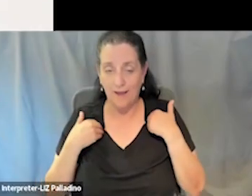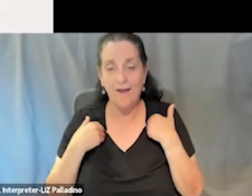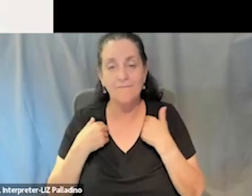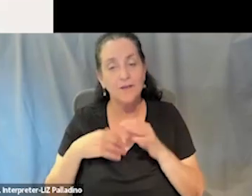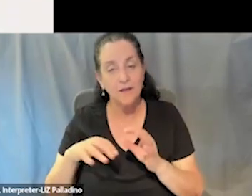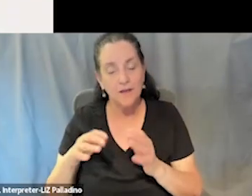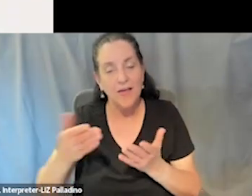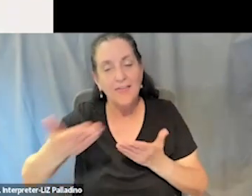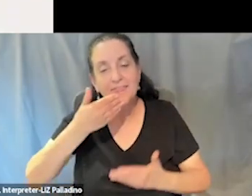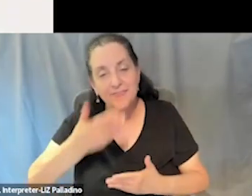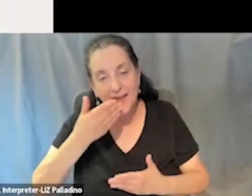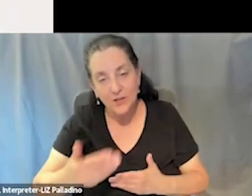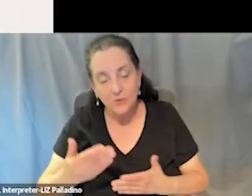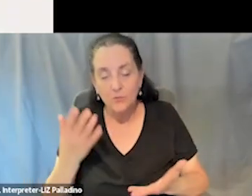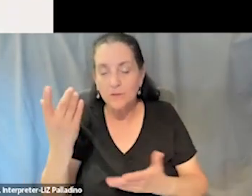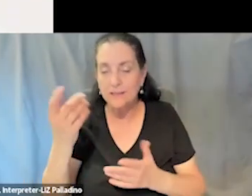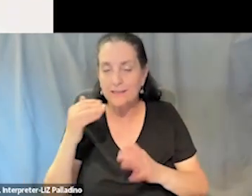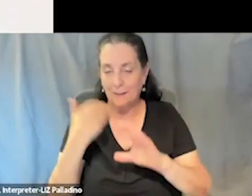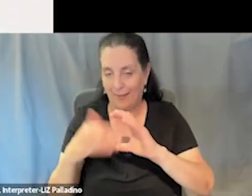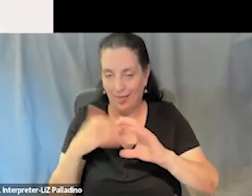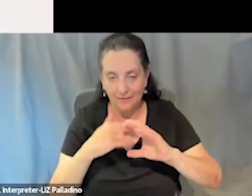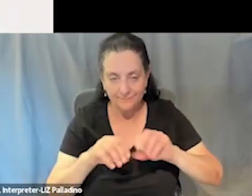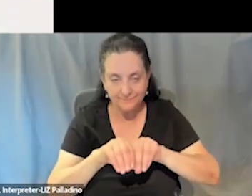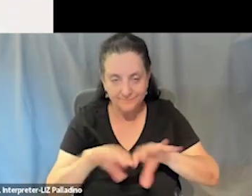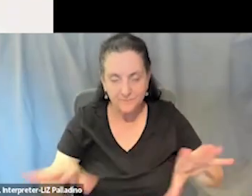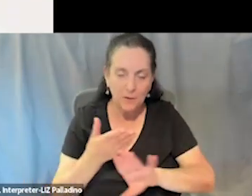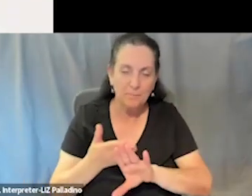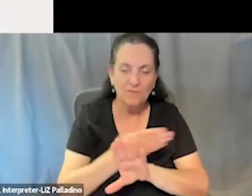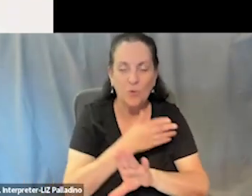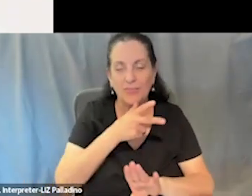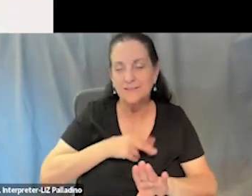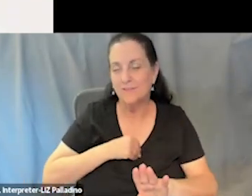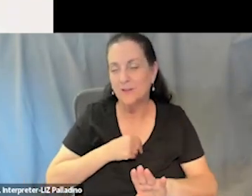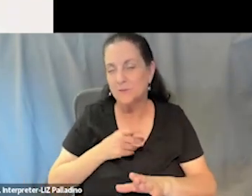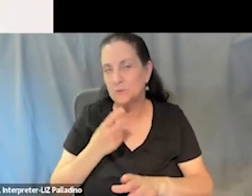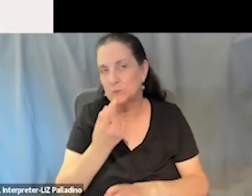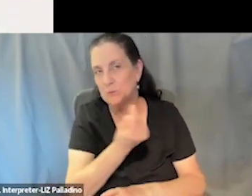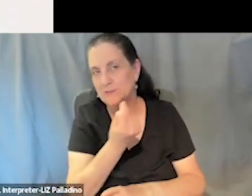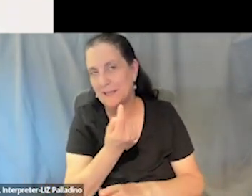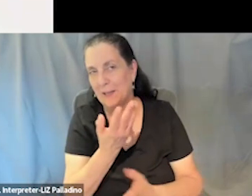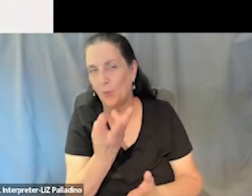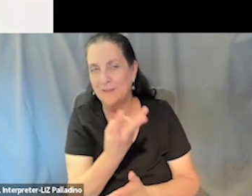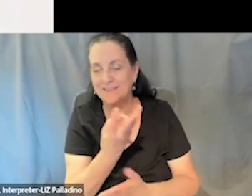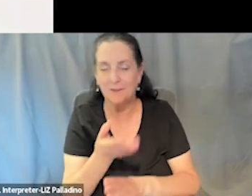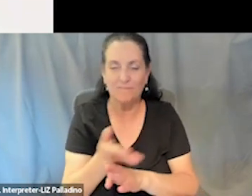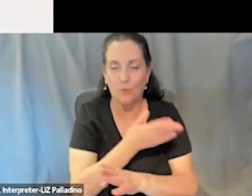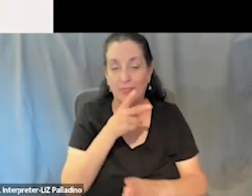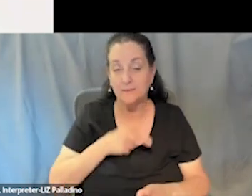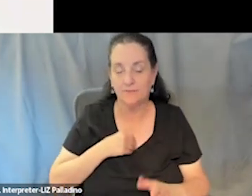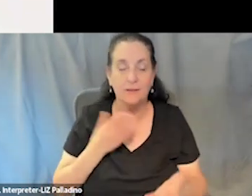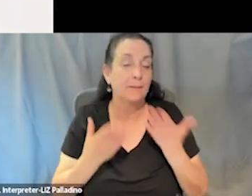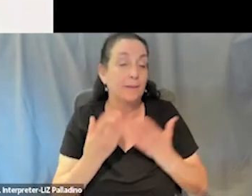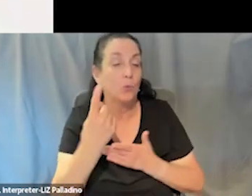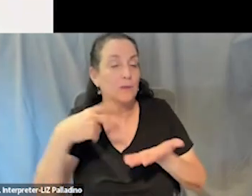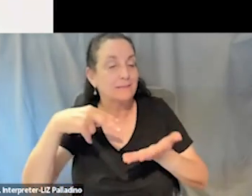before Thanksgiving, maybe the Tuesday or Wednesday before Thanksgiving. This is, it could be a dancer, it could